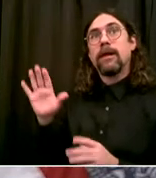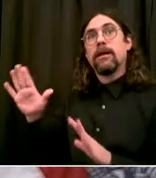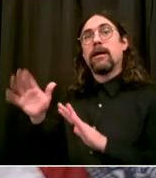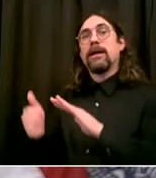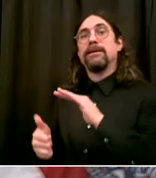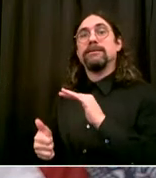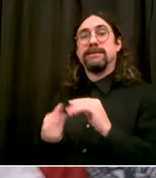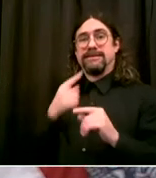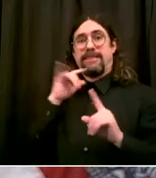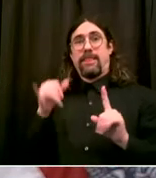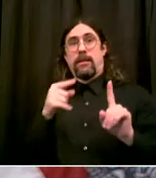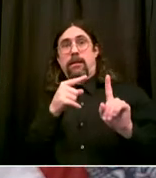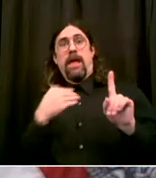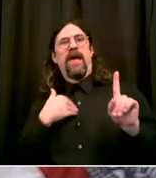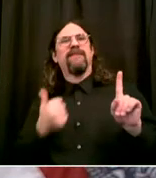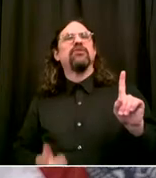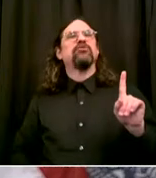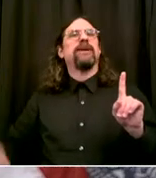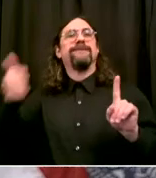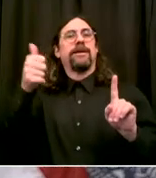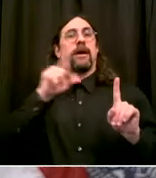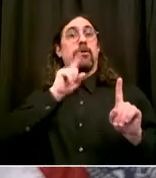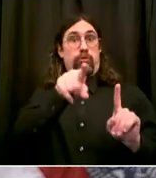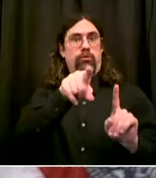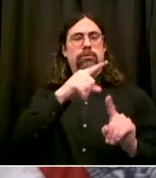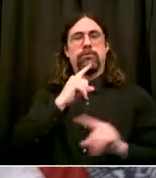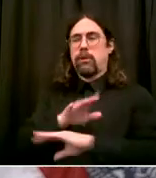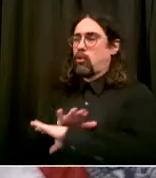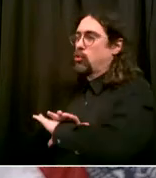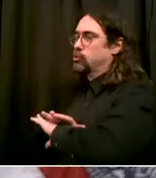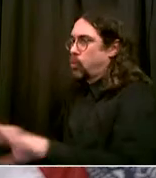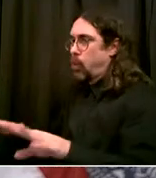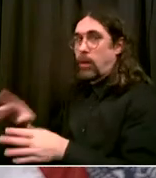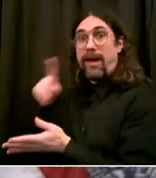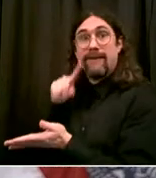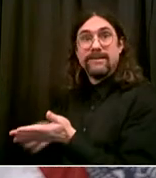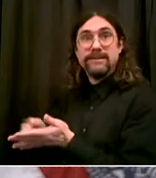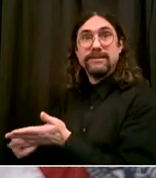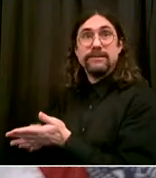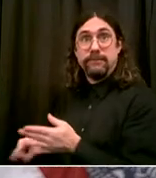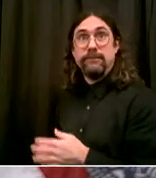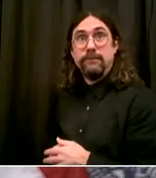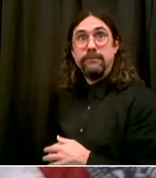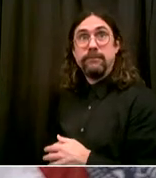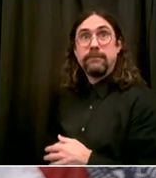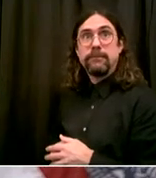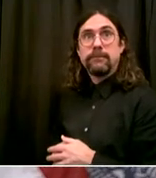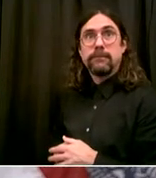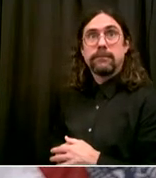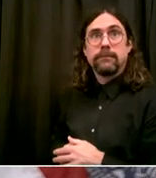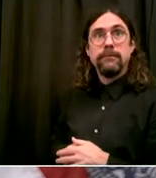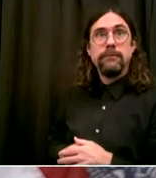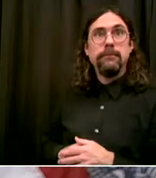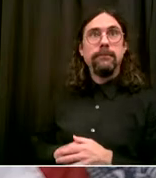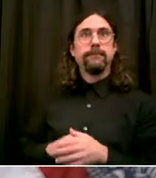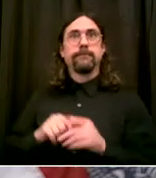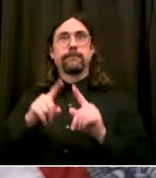was the internal affairs investigation, and the NYPD told me that they